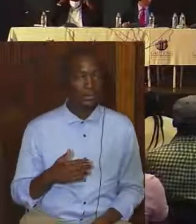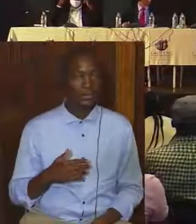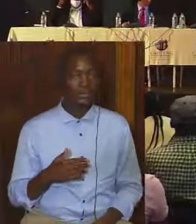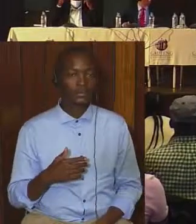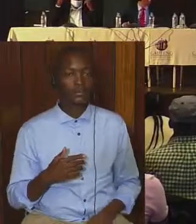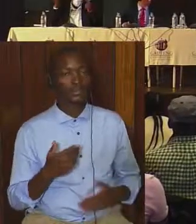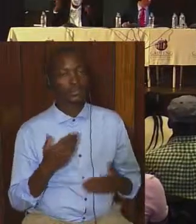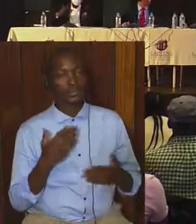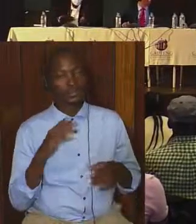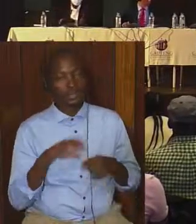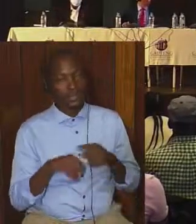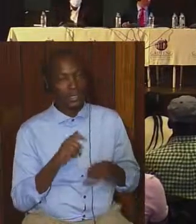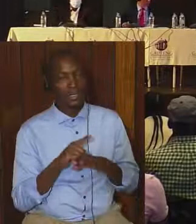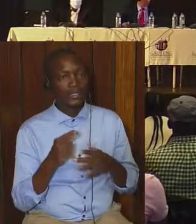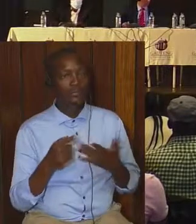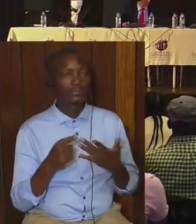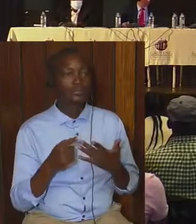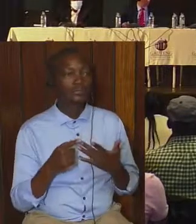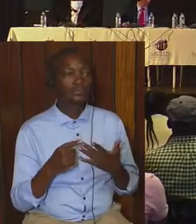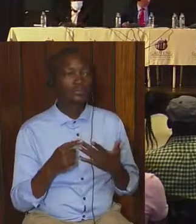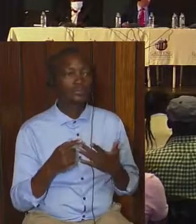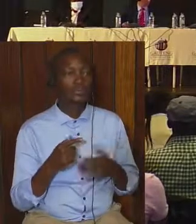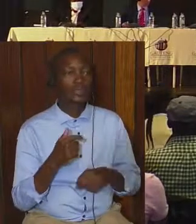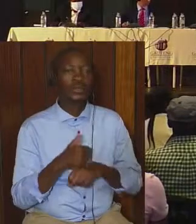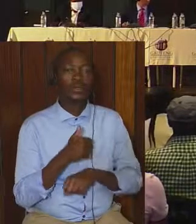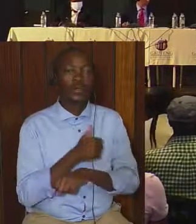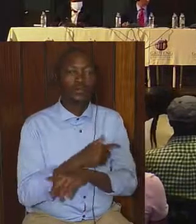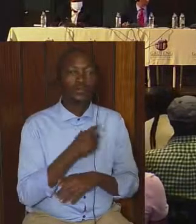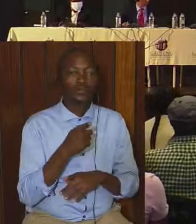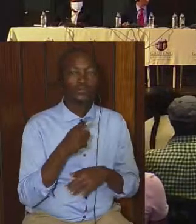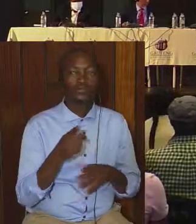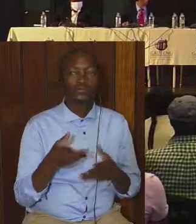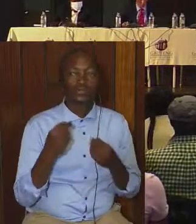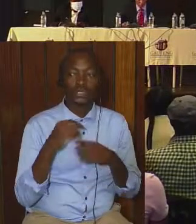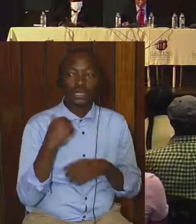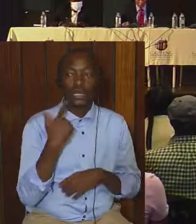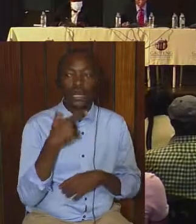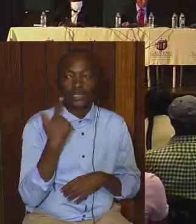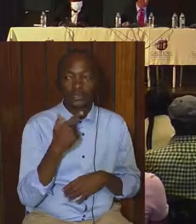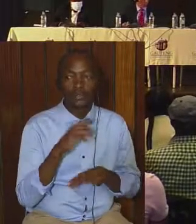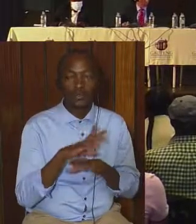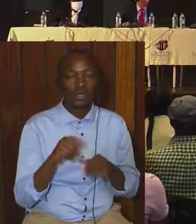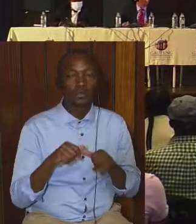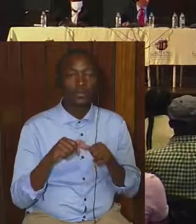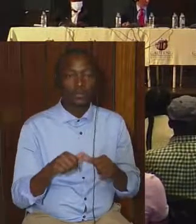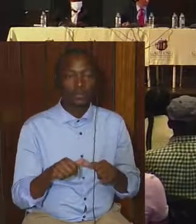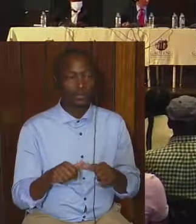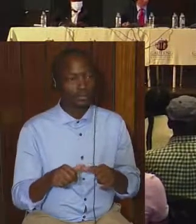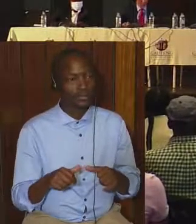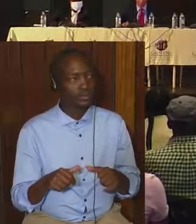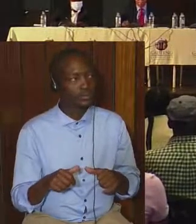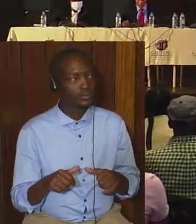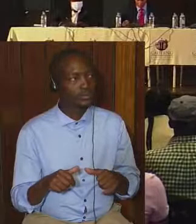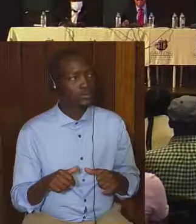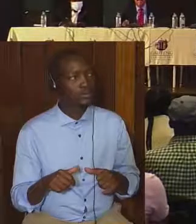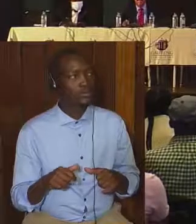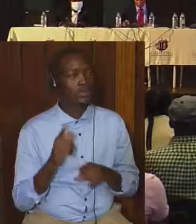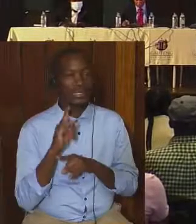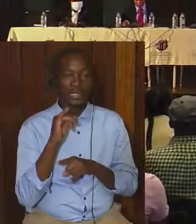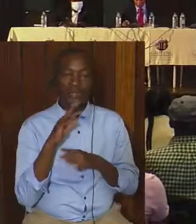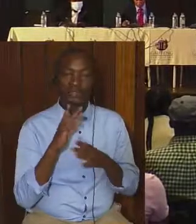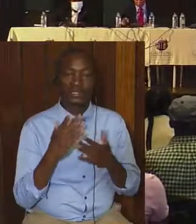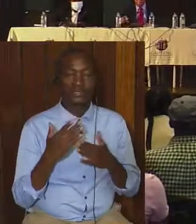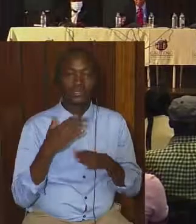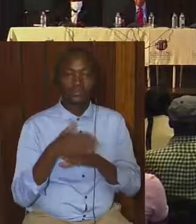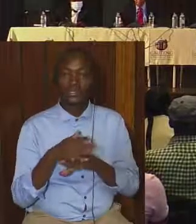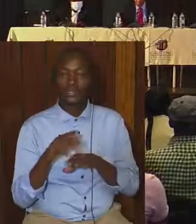by row some of the community stakeholders out to get lunch while we continue. So if there is some